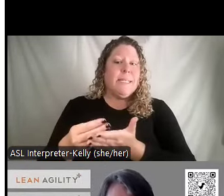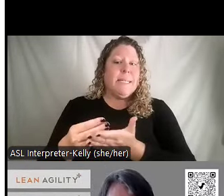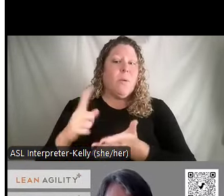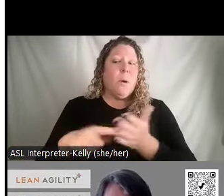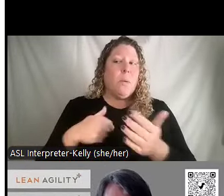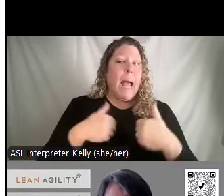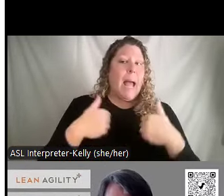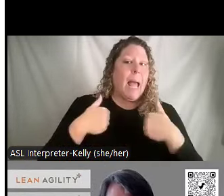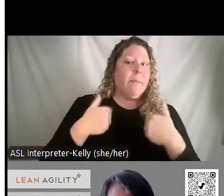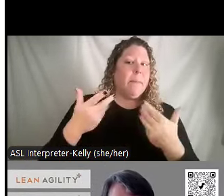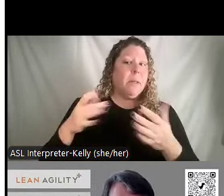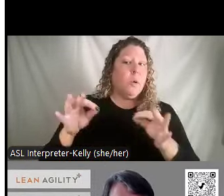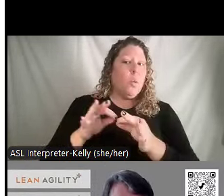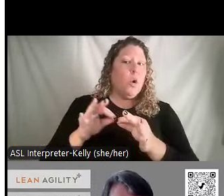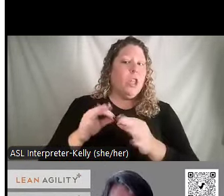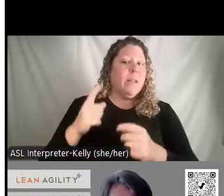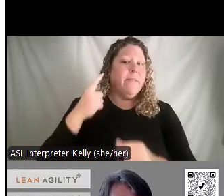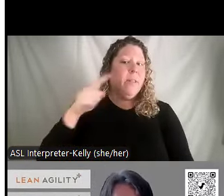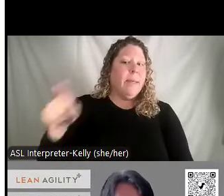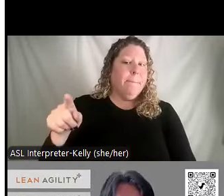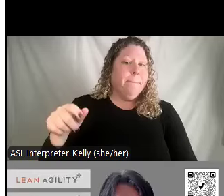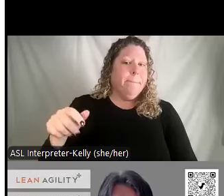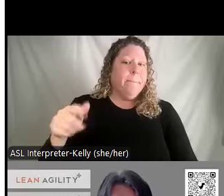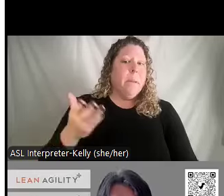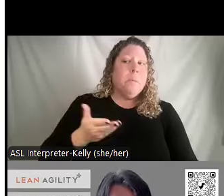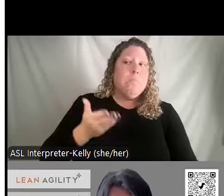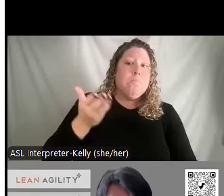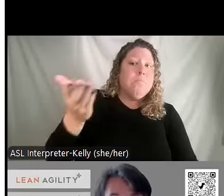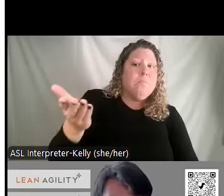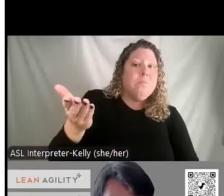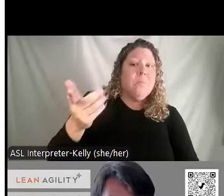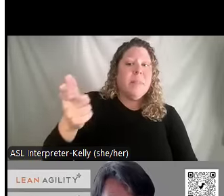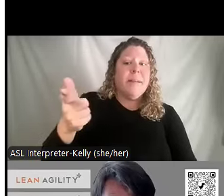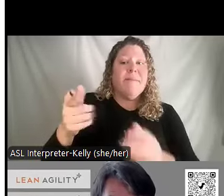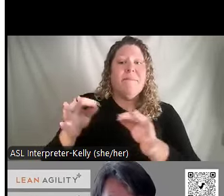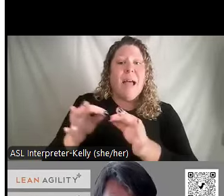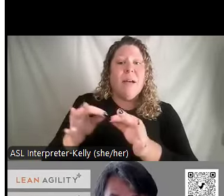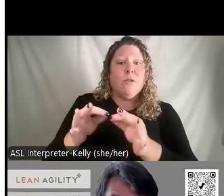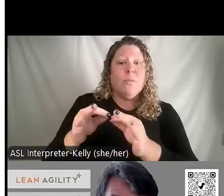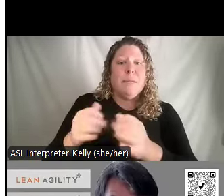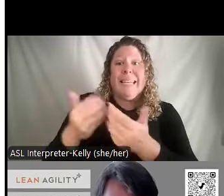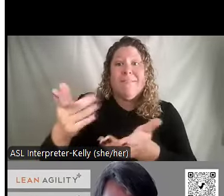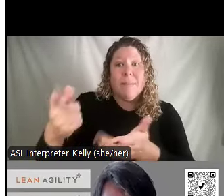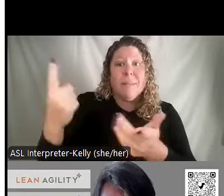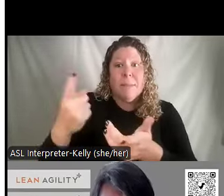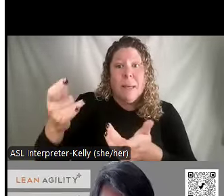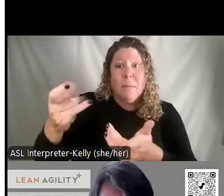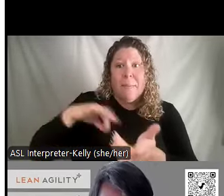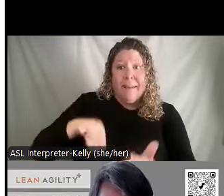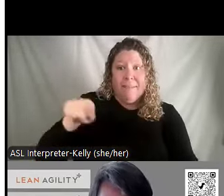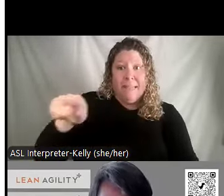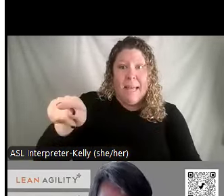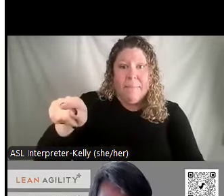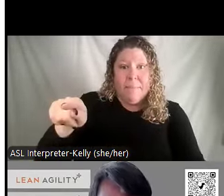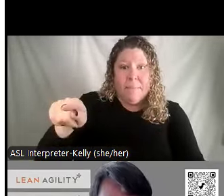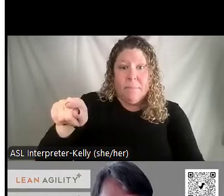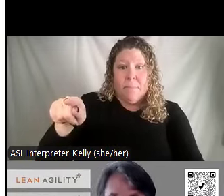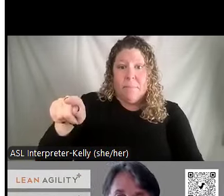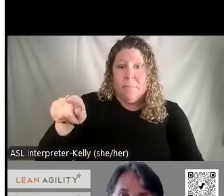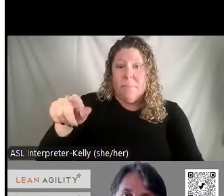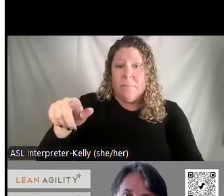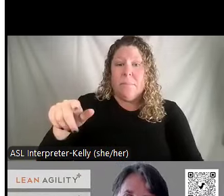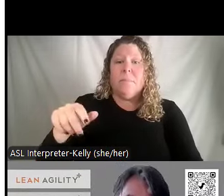And then offer that other person some value without them asking for it. Give them something that would be useful to them, that would be useful to them.